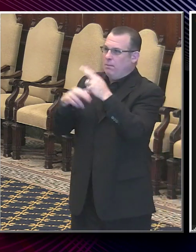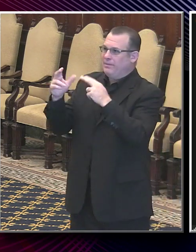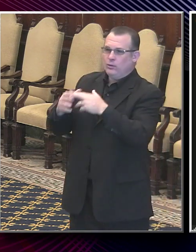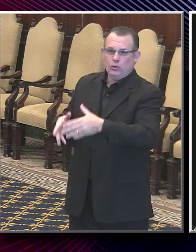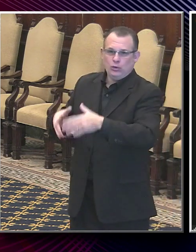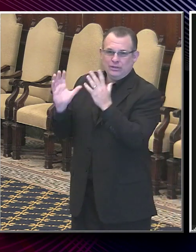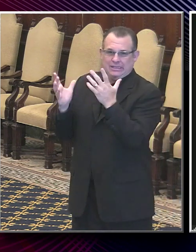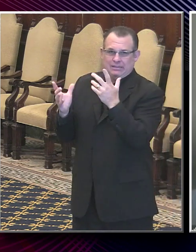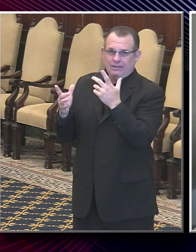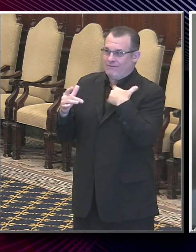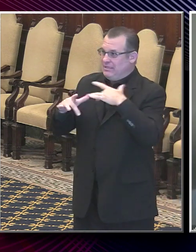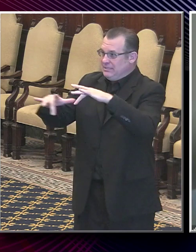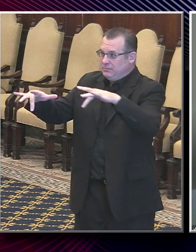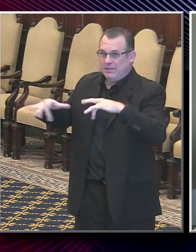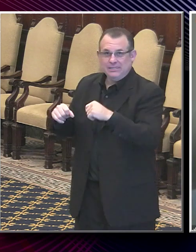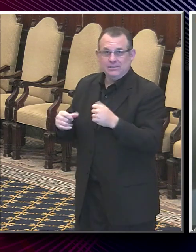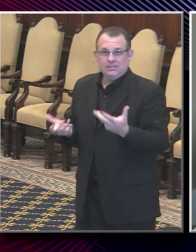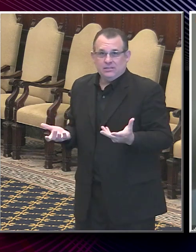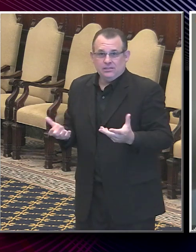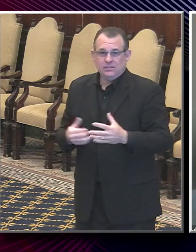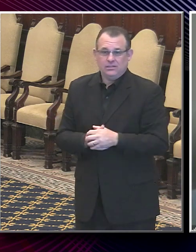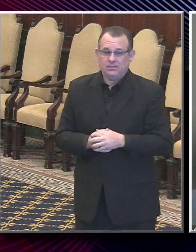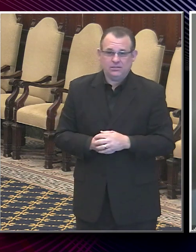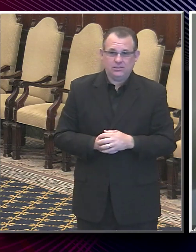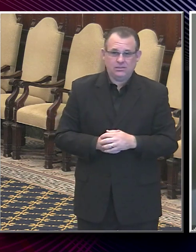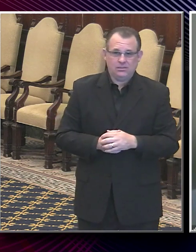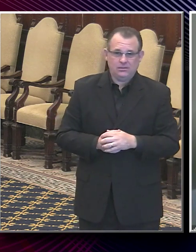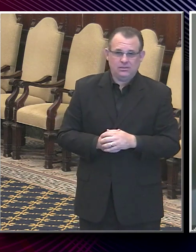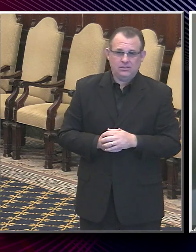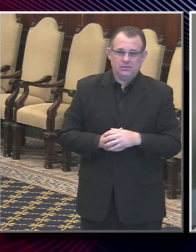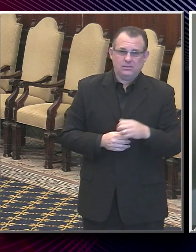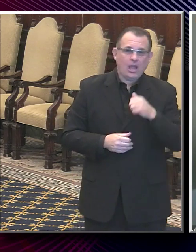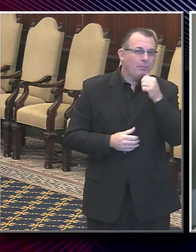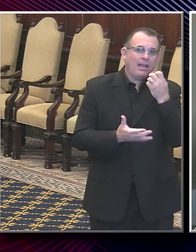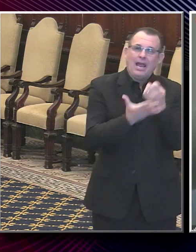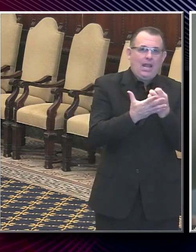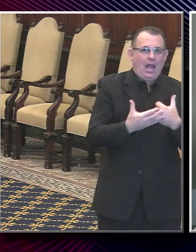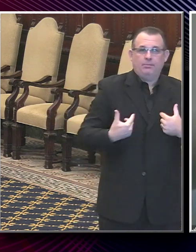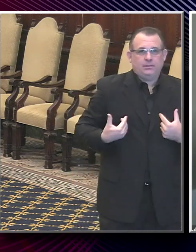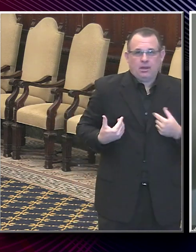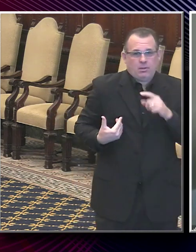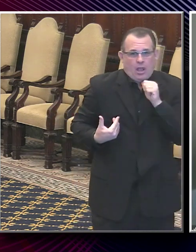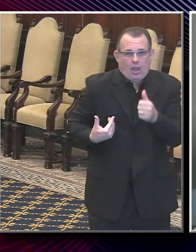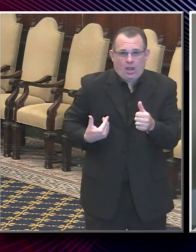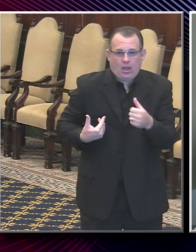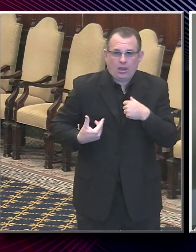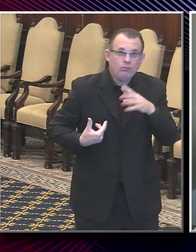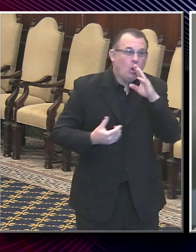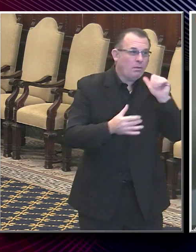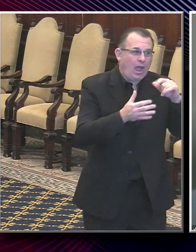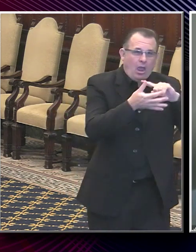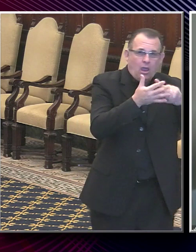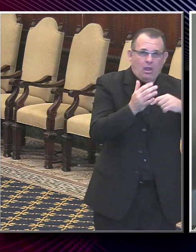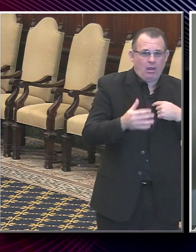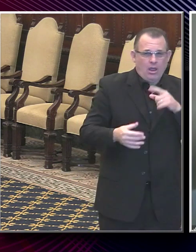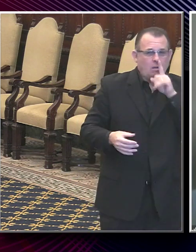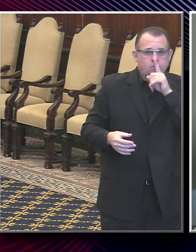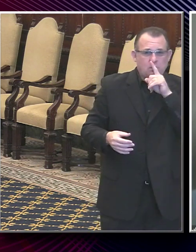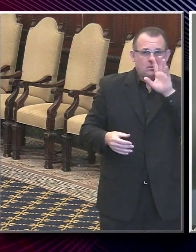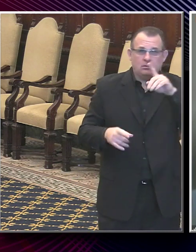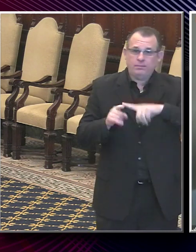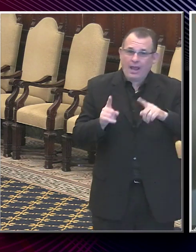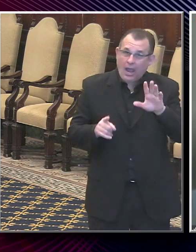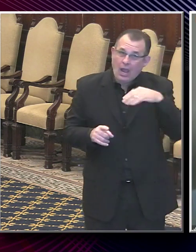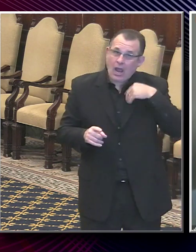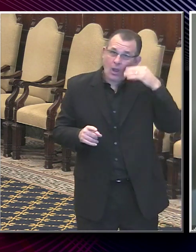space? Well, you know, I'm not an economist. I'm not a businessman. I can't speak to that. However, I do know that